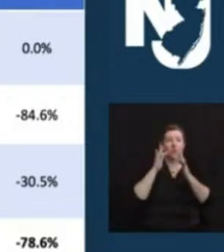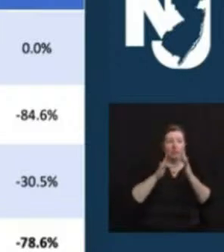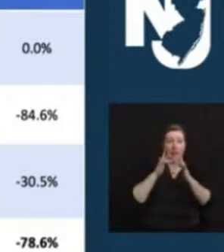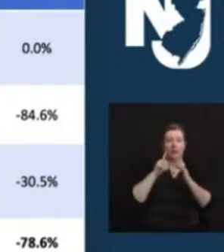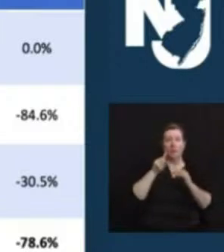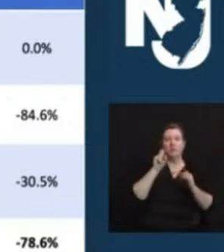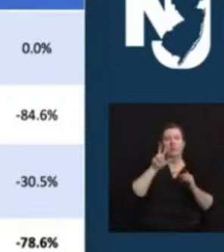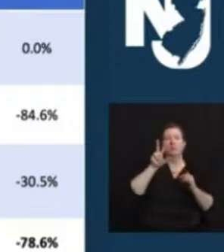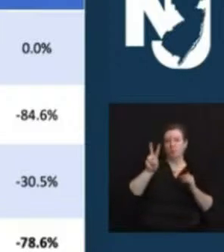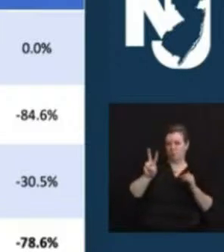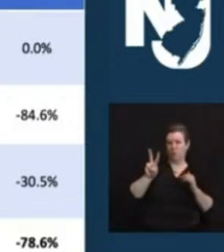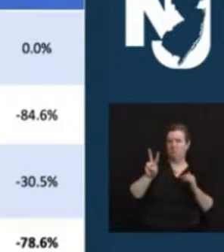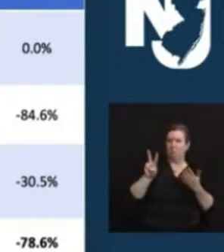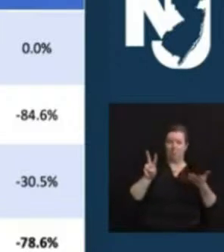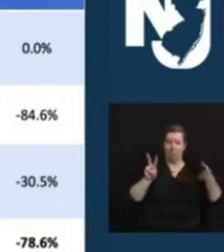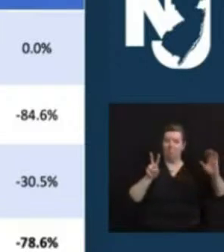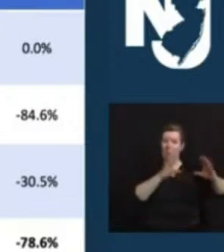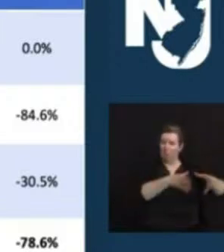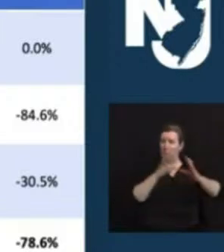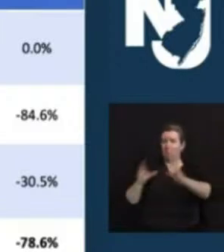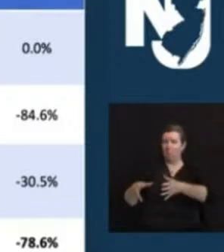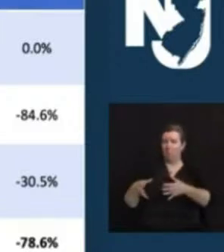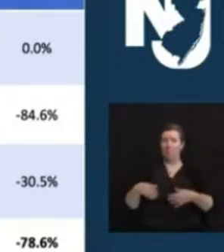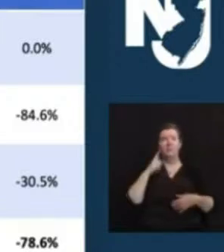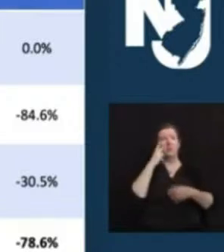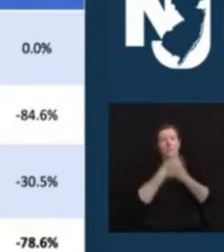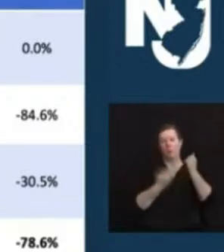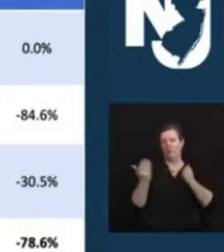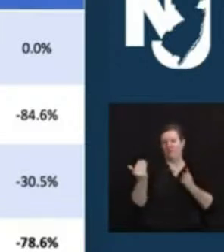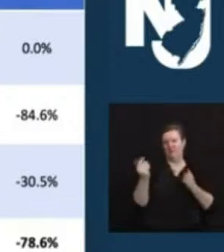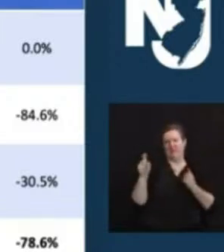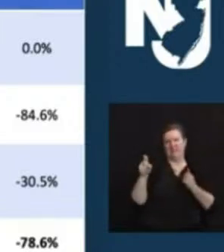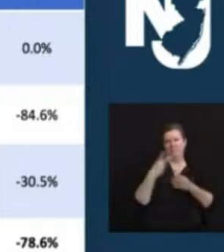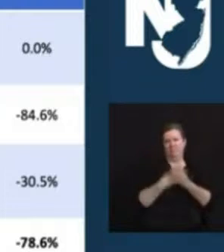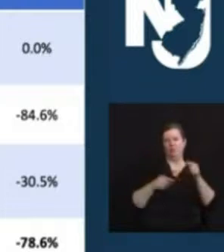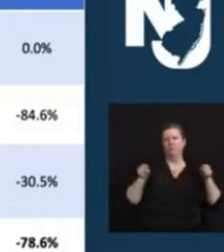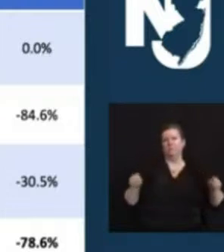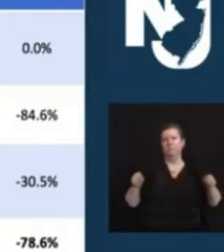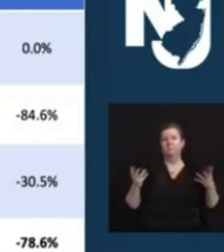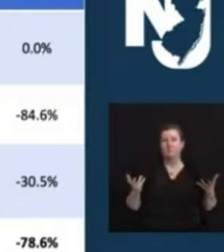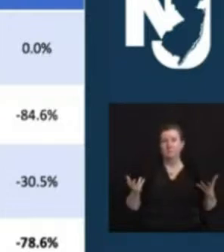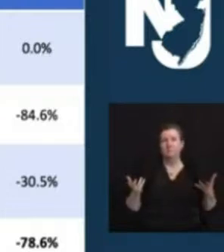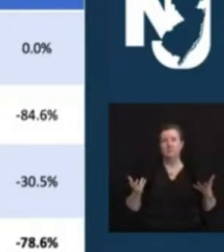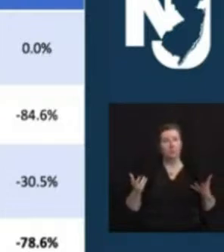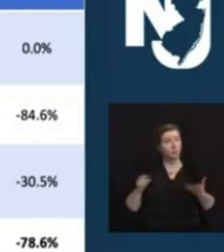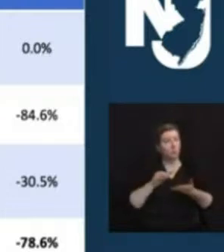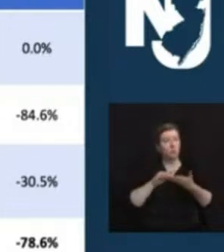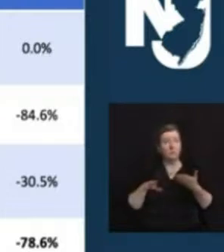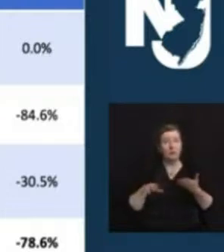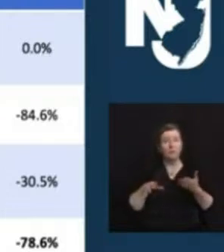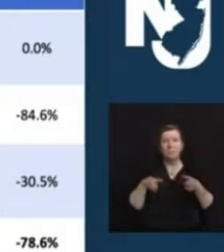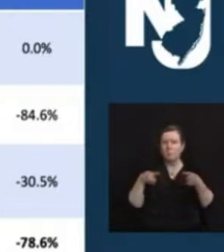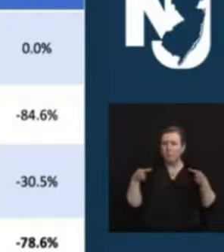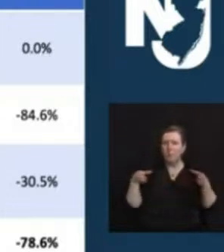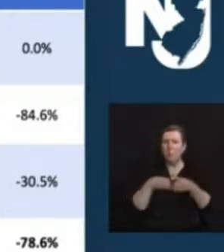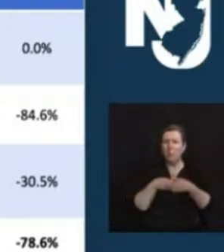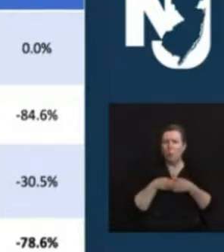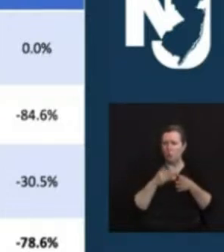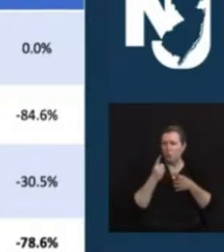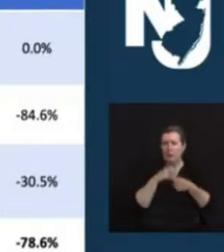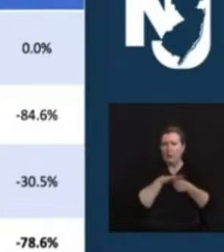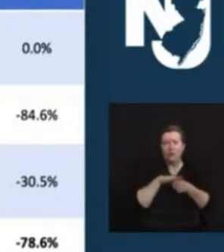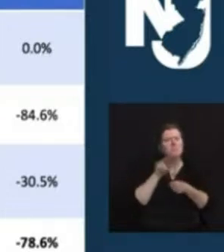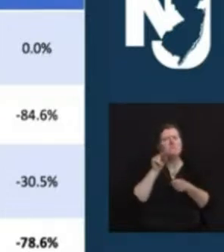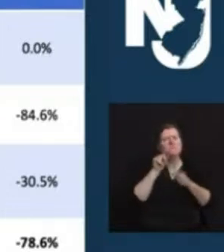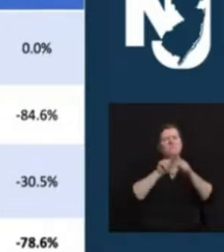and 15 who need both. These students also are not clustered in one specific school or district. As we mentioned